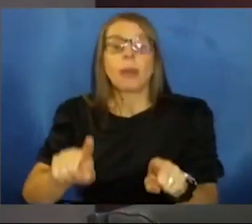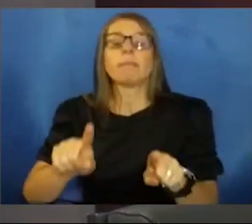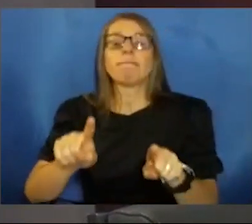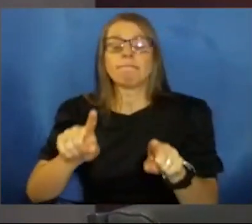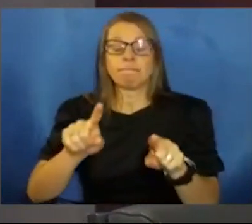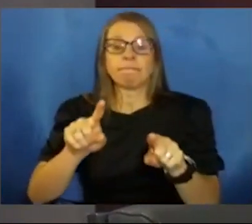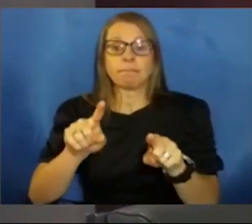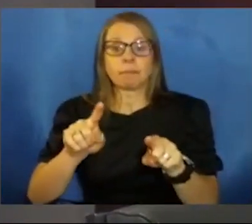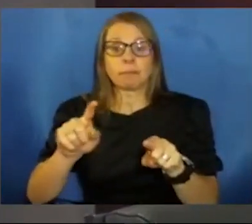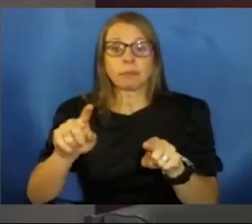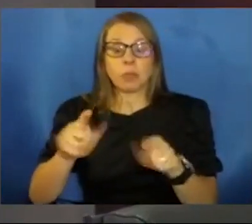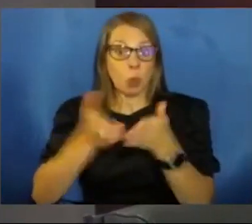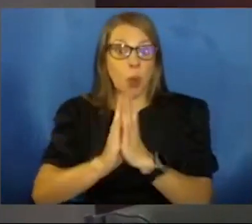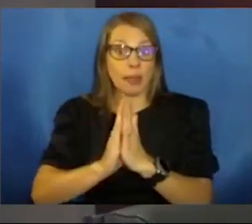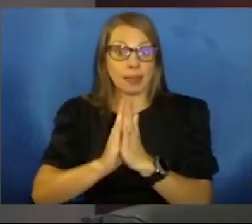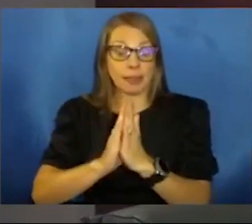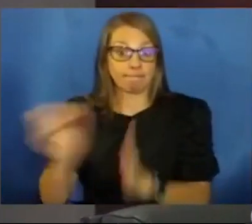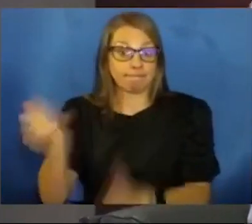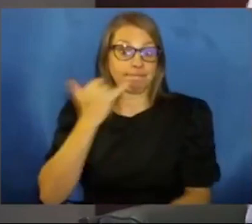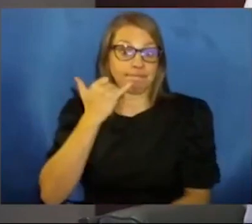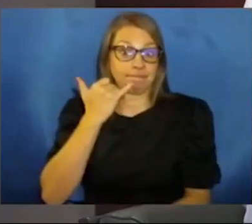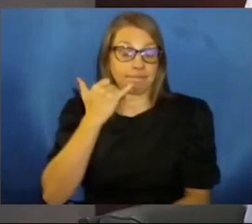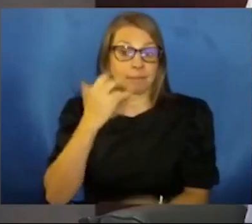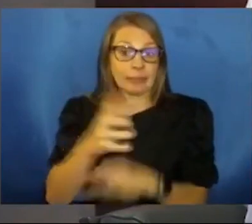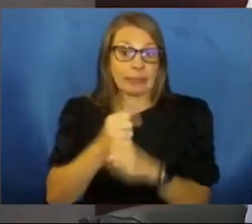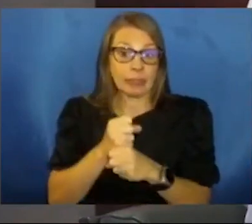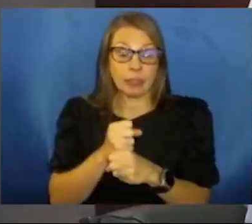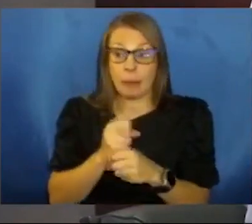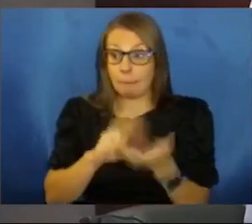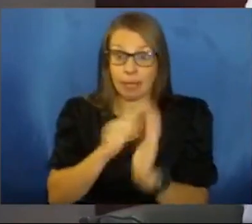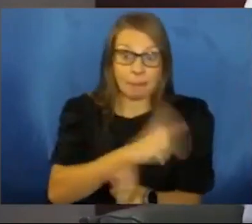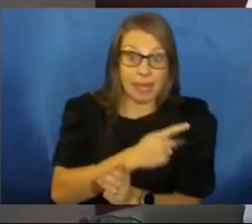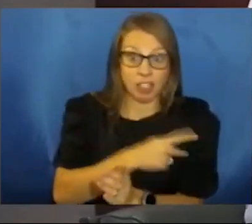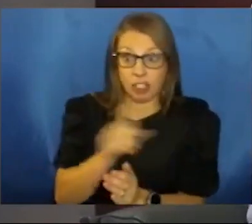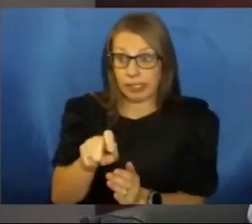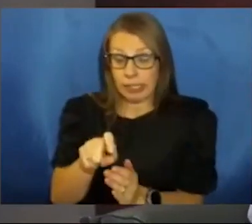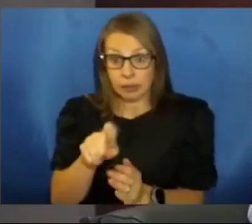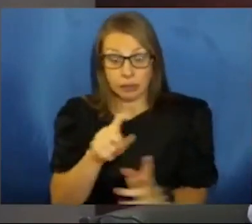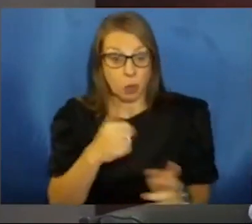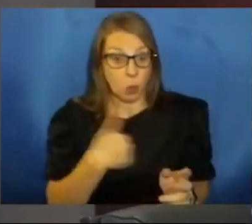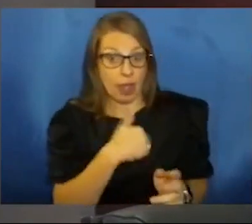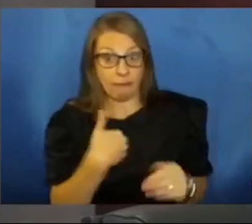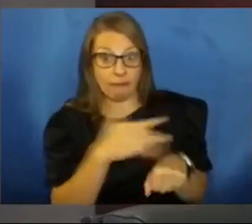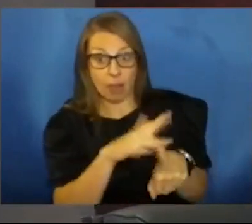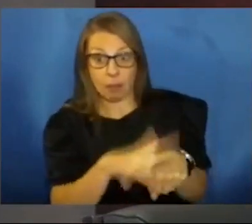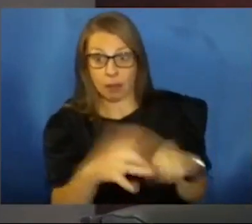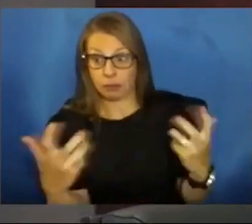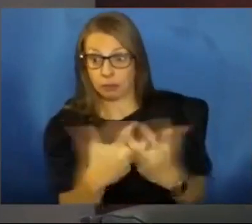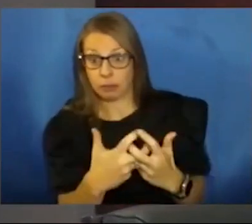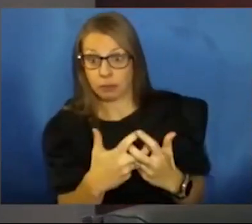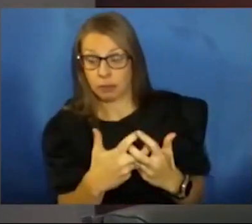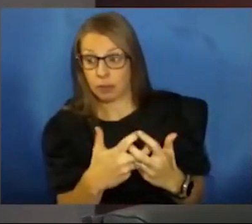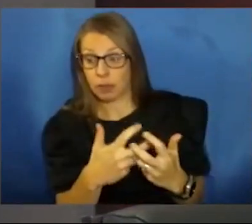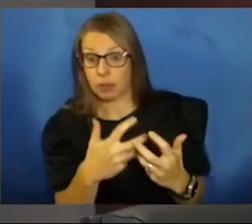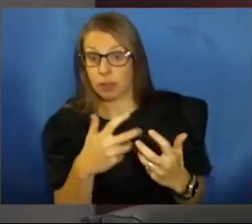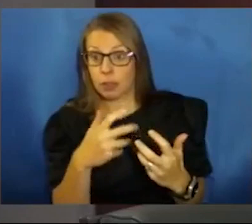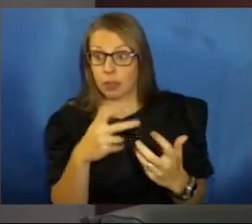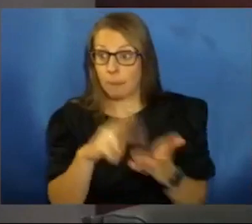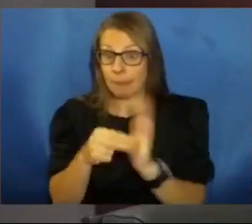then what we try to do is we try to match that patient's needs, and we evaluate it in the real time every, you